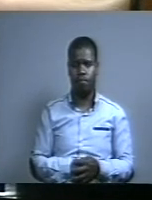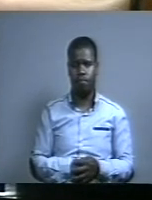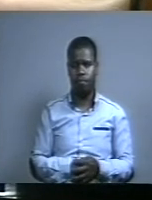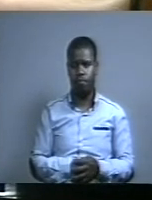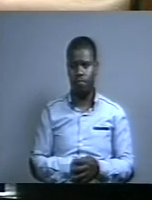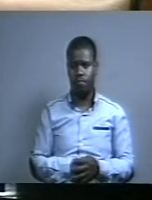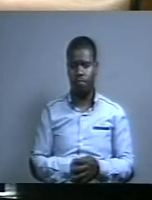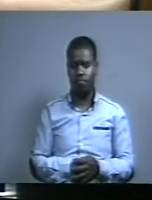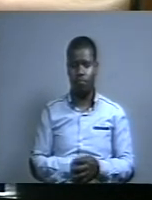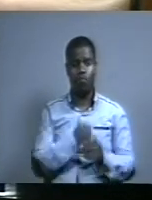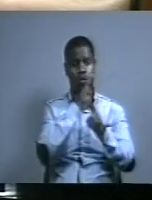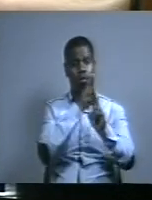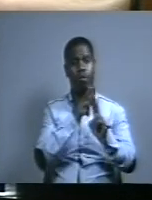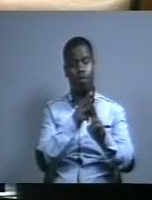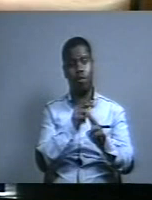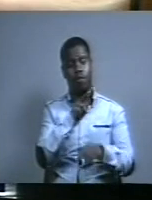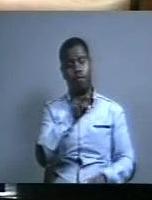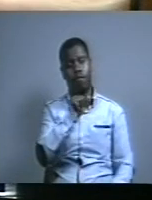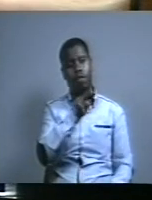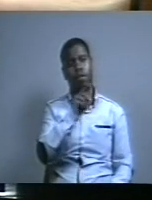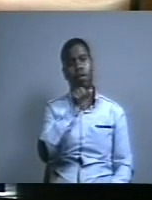Honourable Van Dalen.